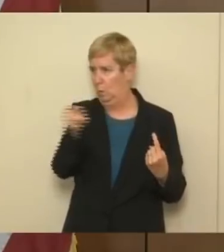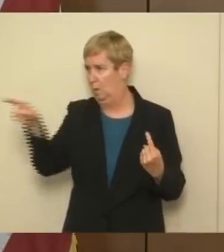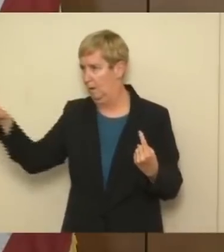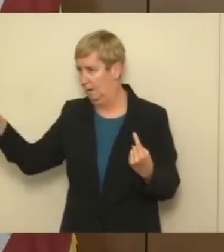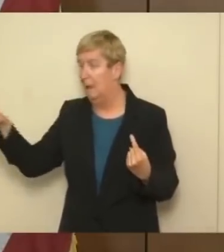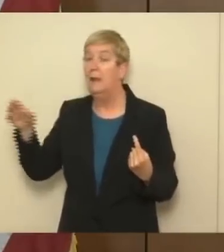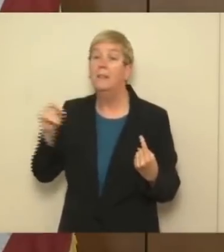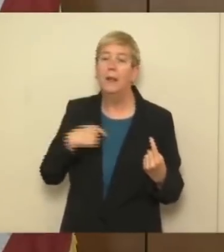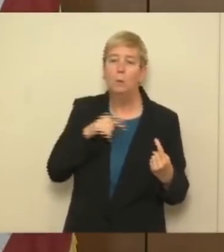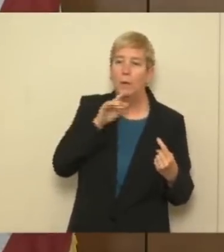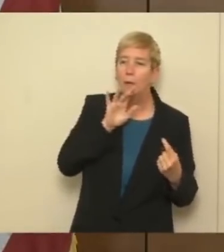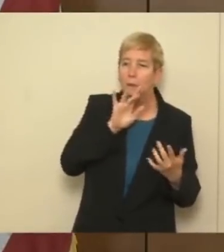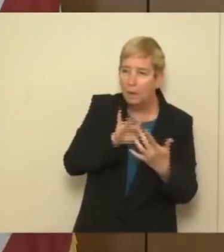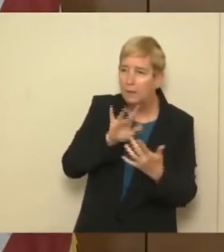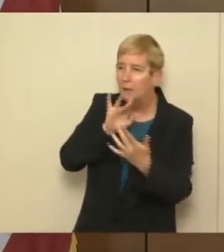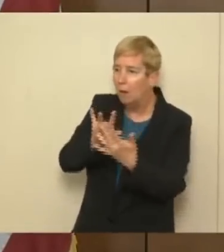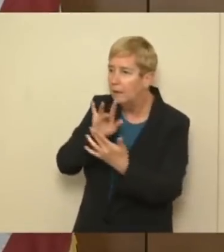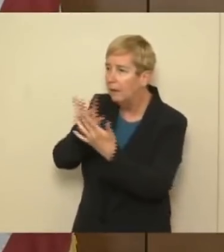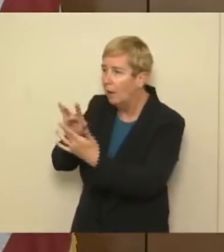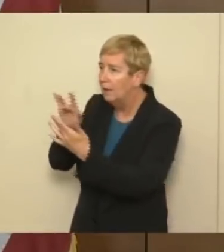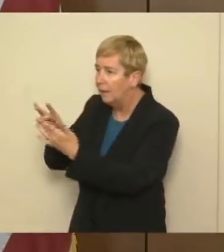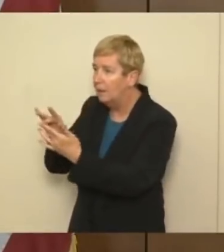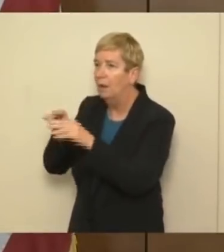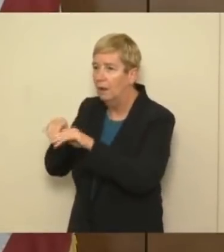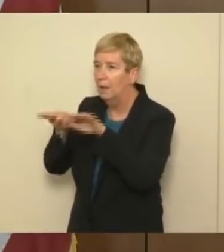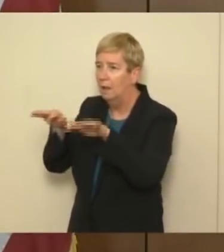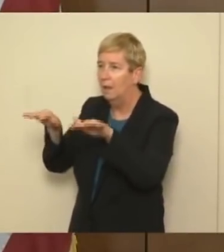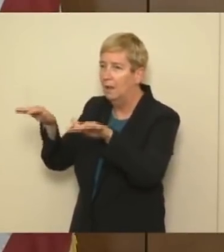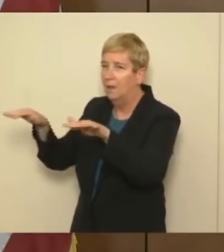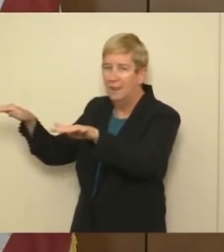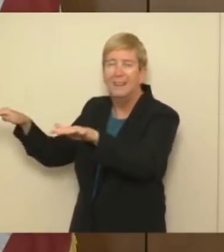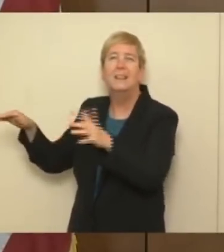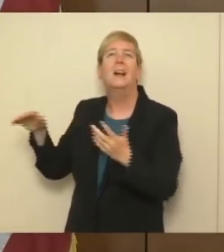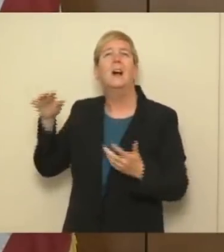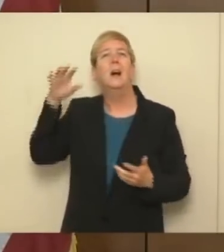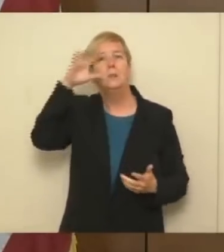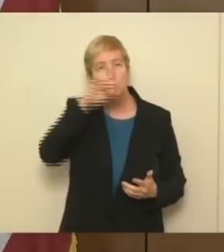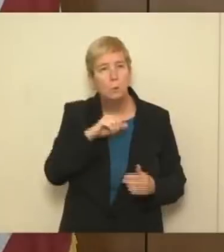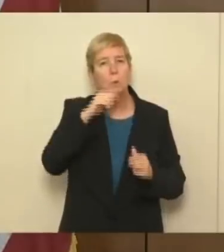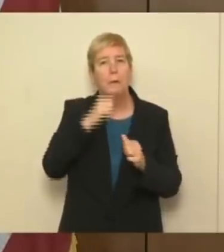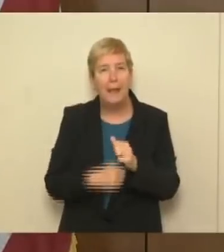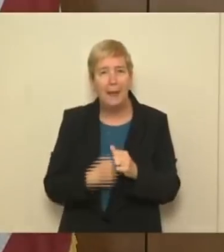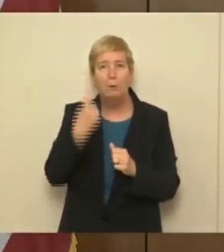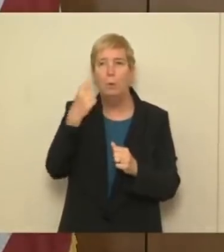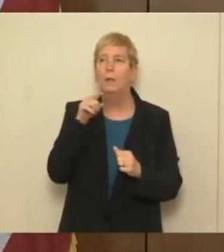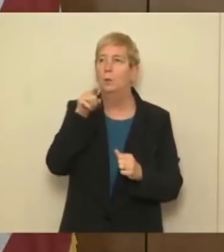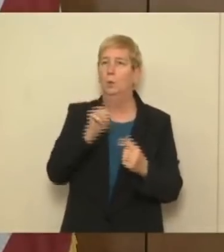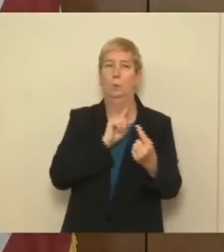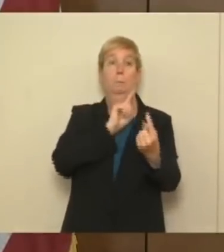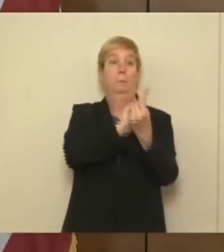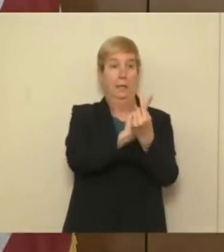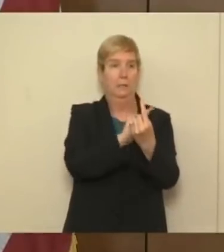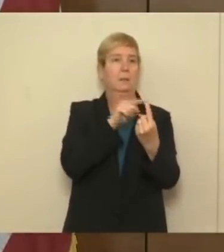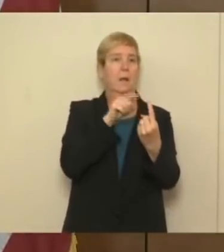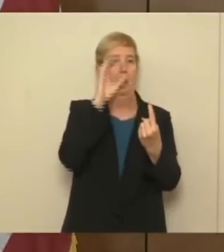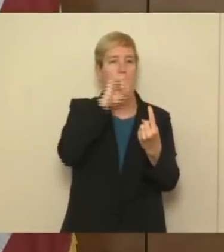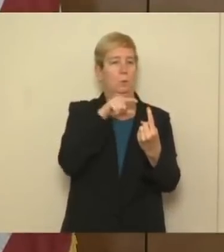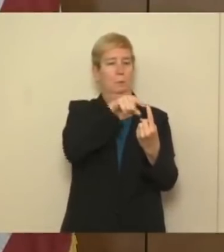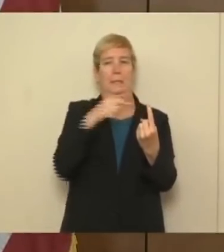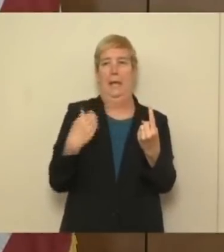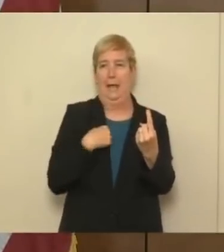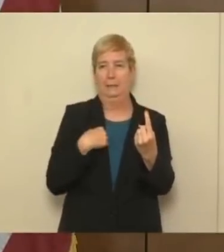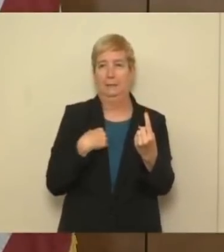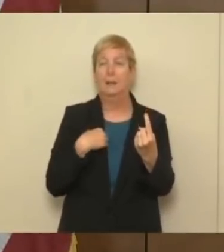isolated. Just think about that in the context. Assume everyone you come into contact with has COVID, and